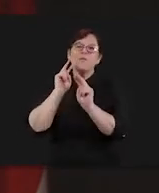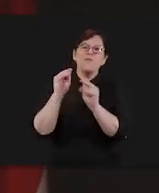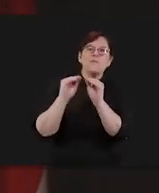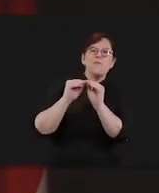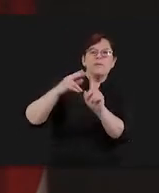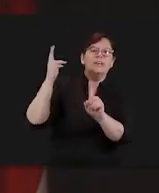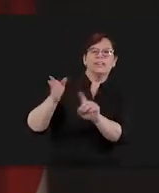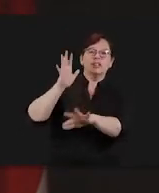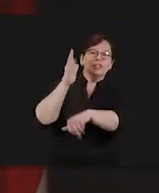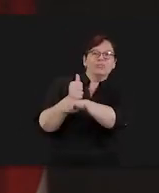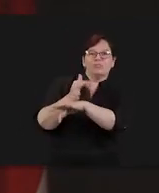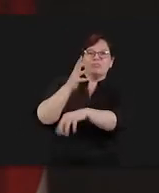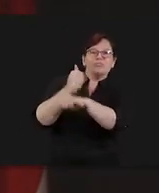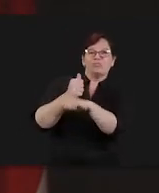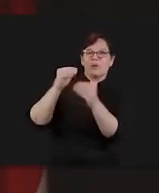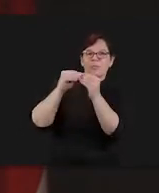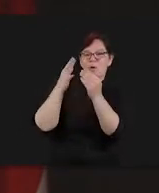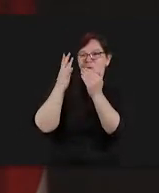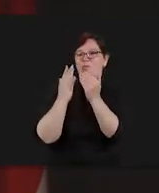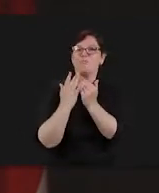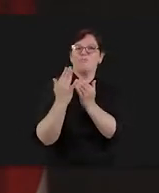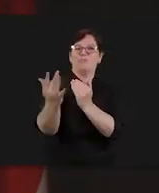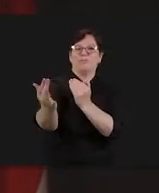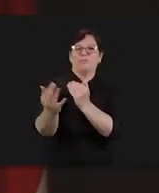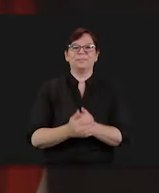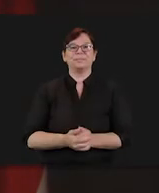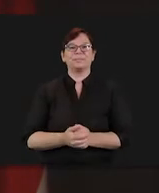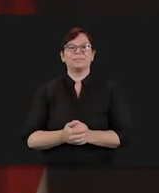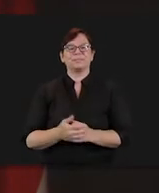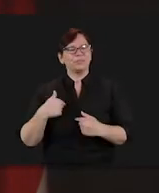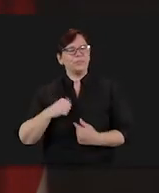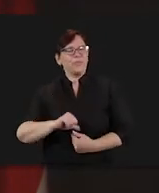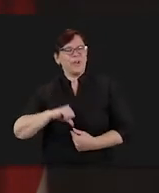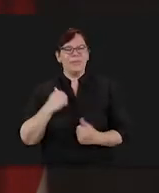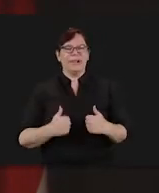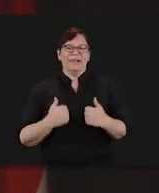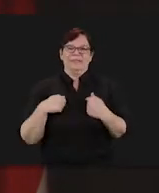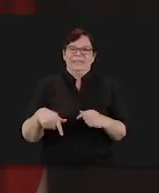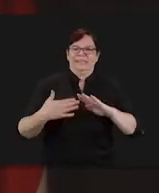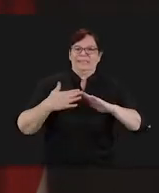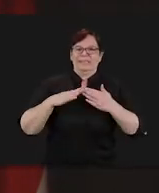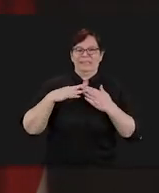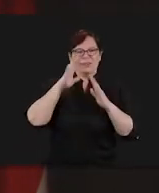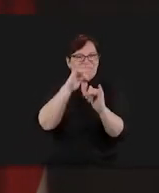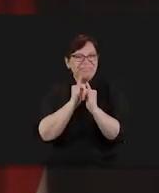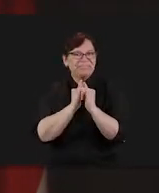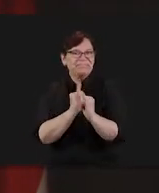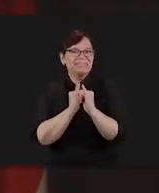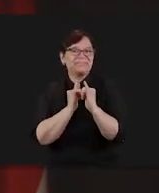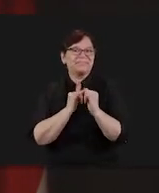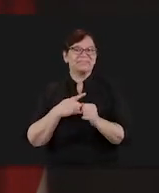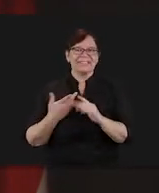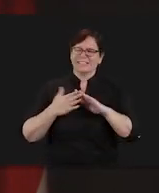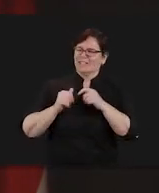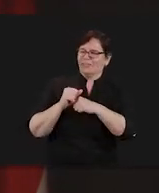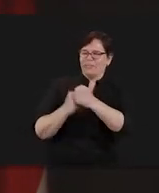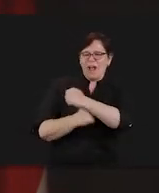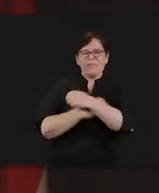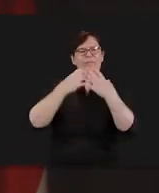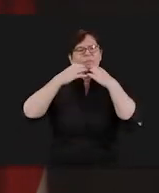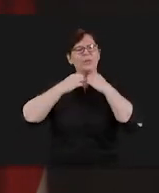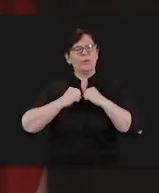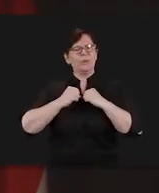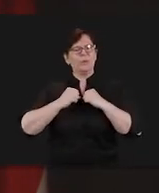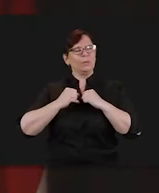being made with all of these milestones as we do indeed go forward. I am proud to live in a city, I hope you are, a city